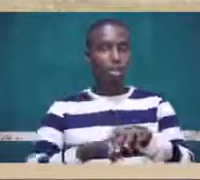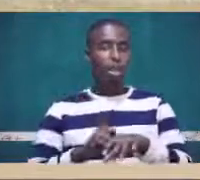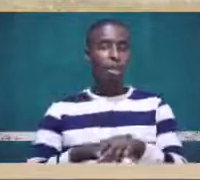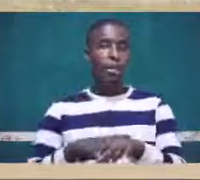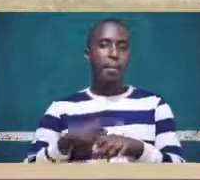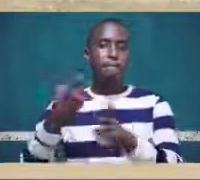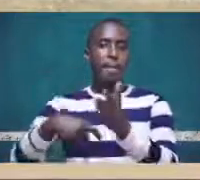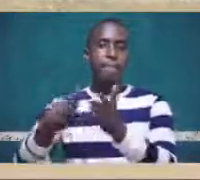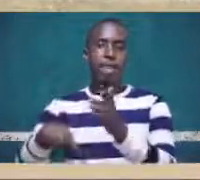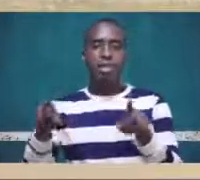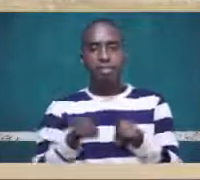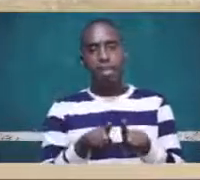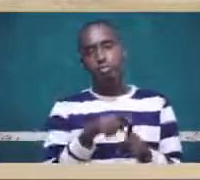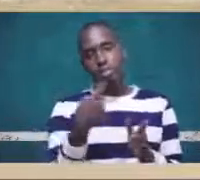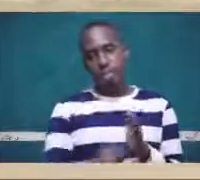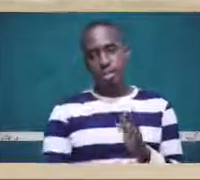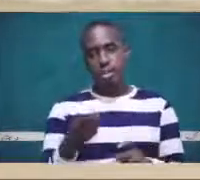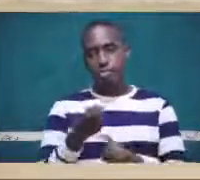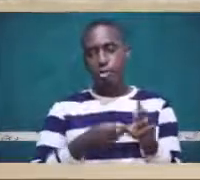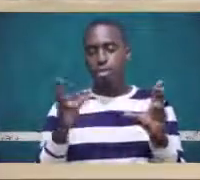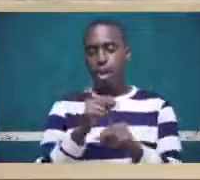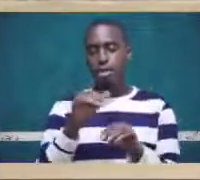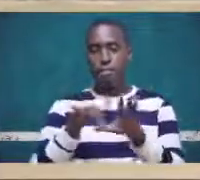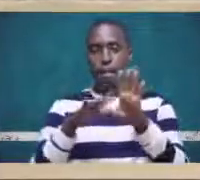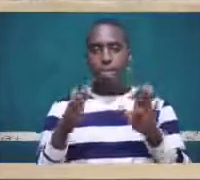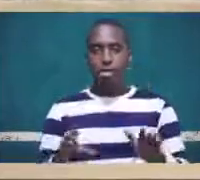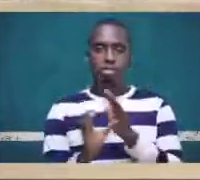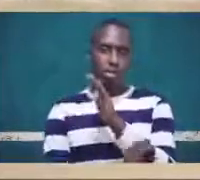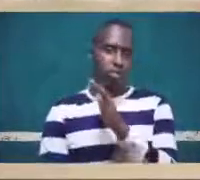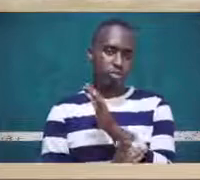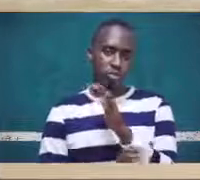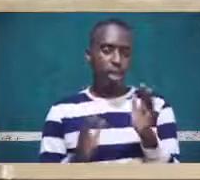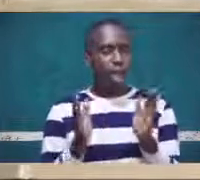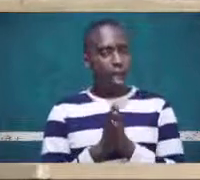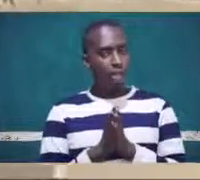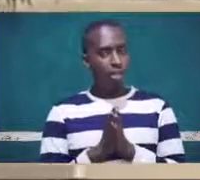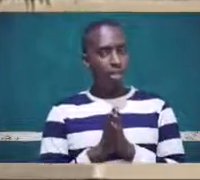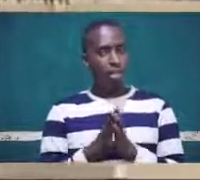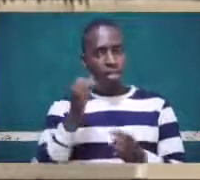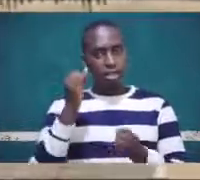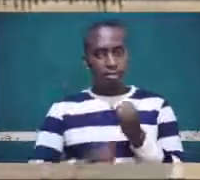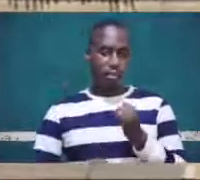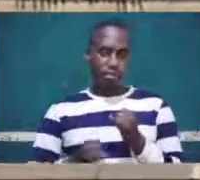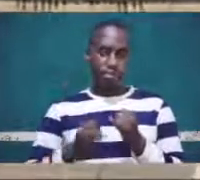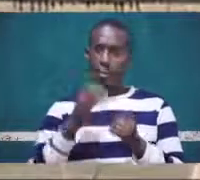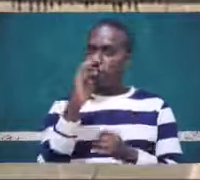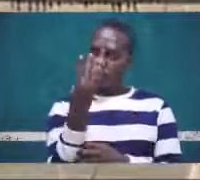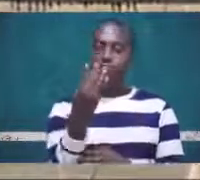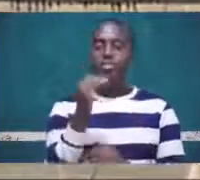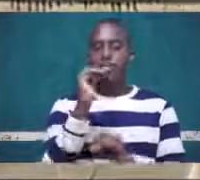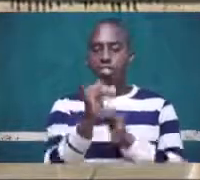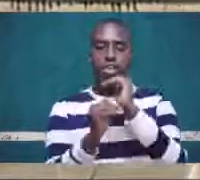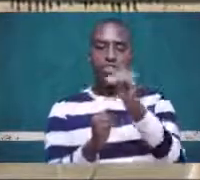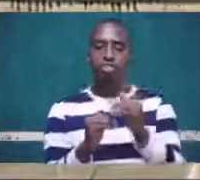same tax on commodities from non-member countries. And the fourth stage is the